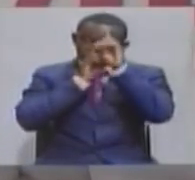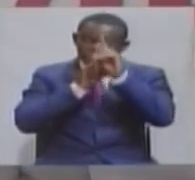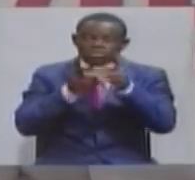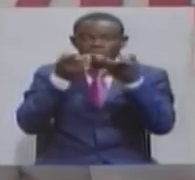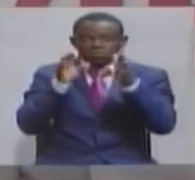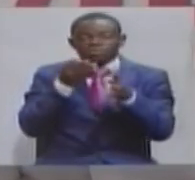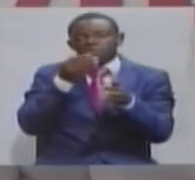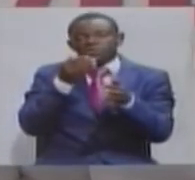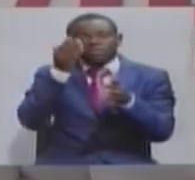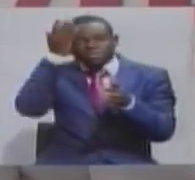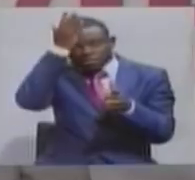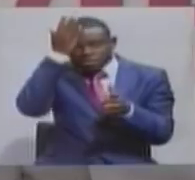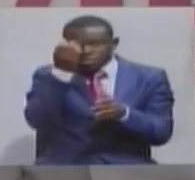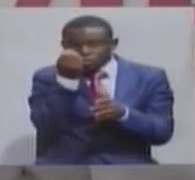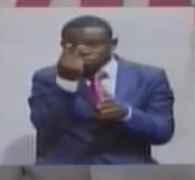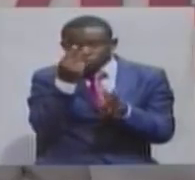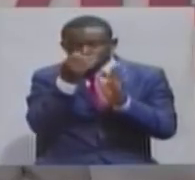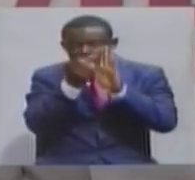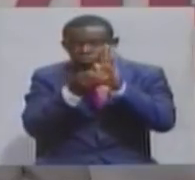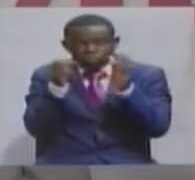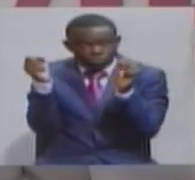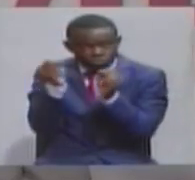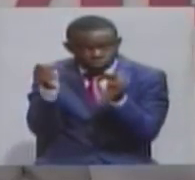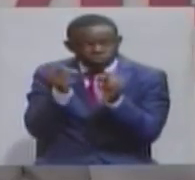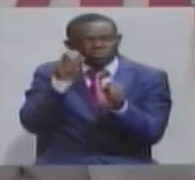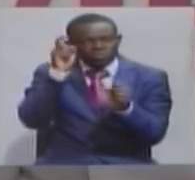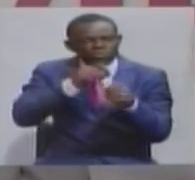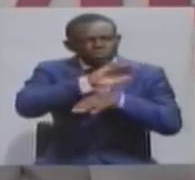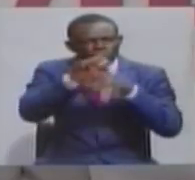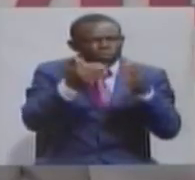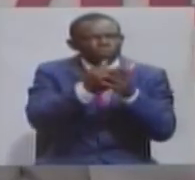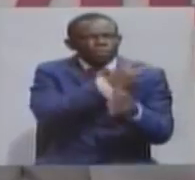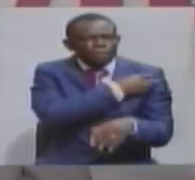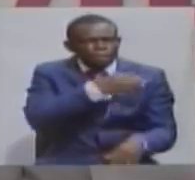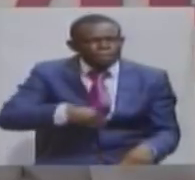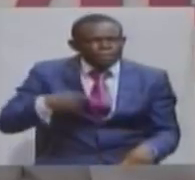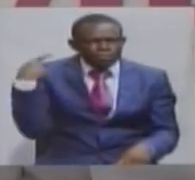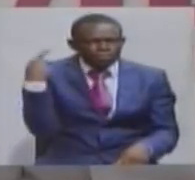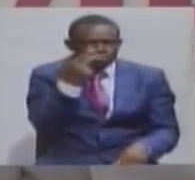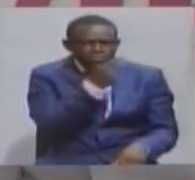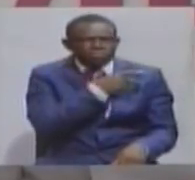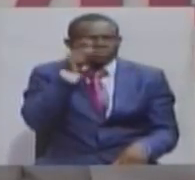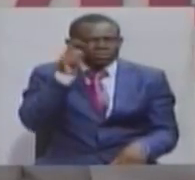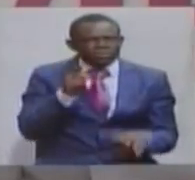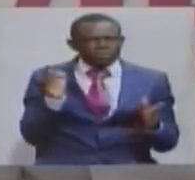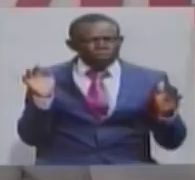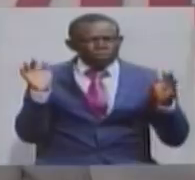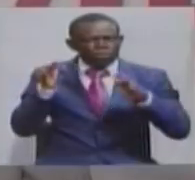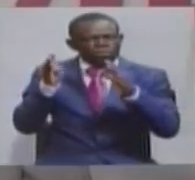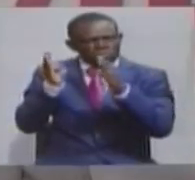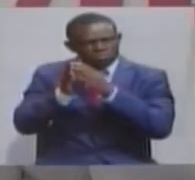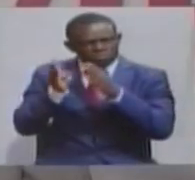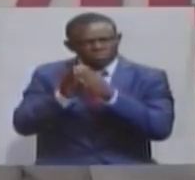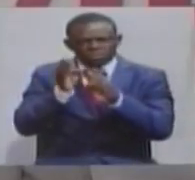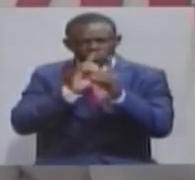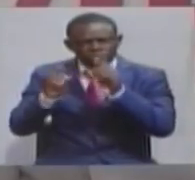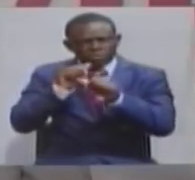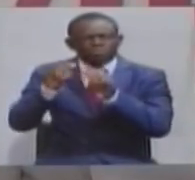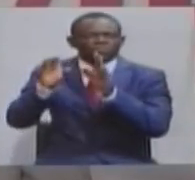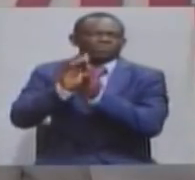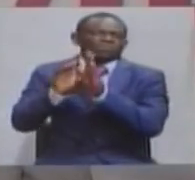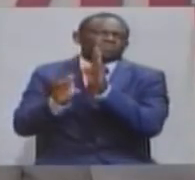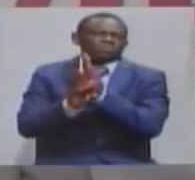was 12th of June. Now, some parliamentarians came to see me in the ministry. Those